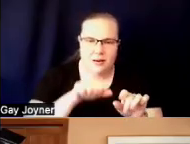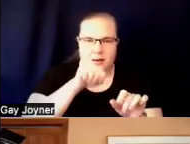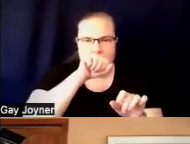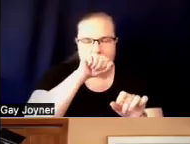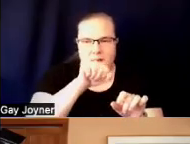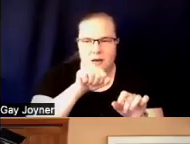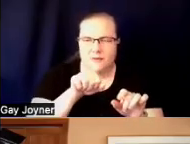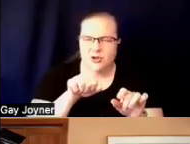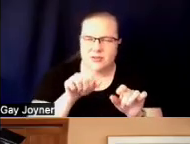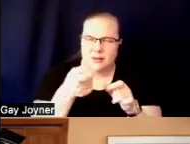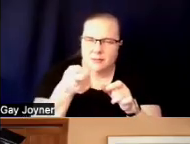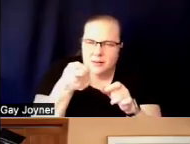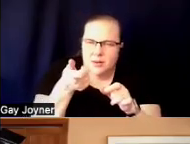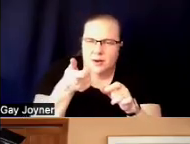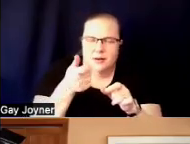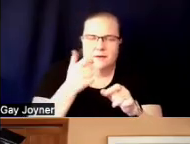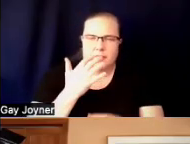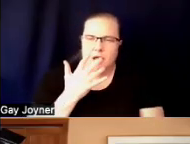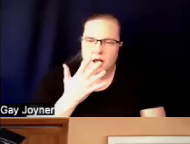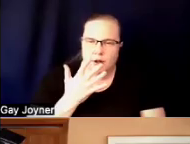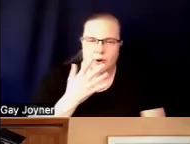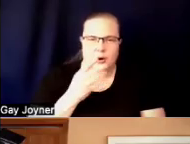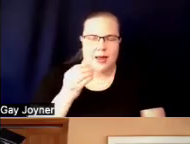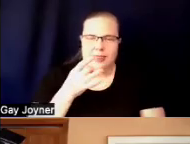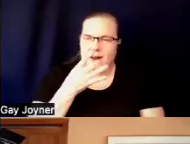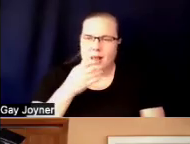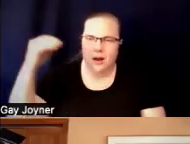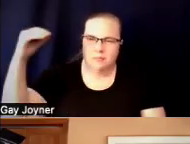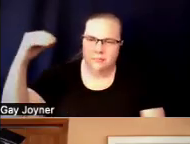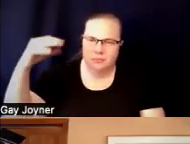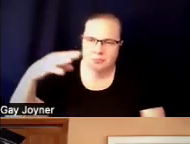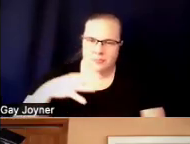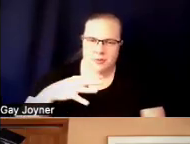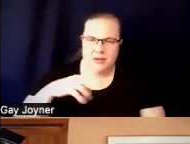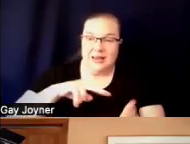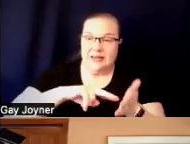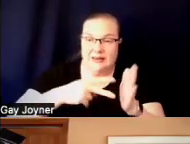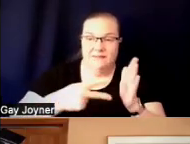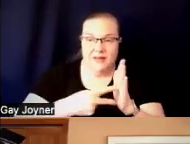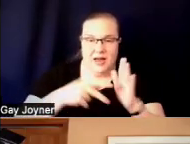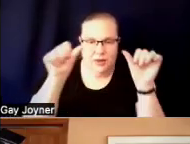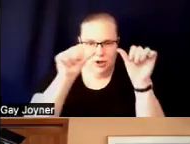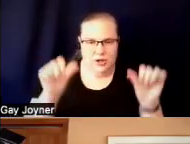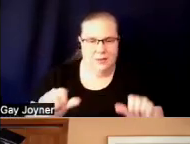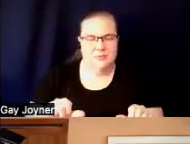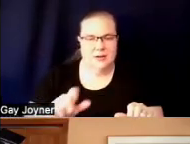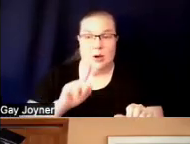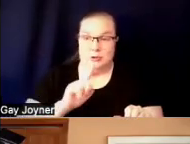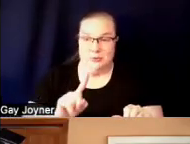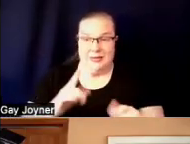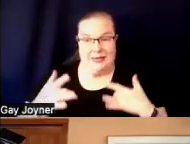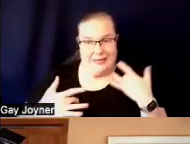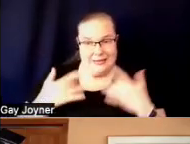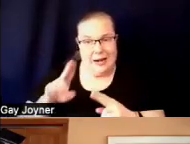subtlety of the color in it and just the way the light just defined the shapes. Right. I was really excited about that